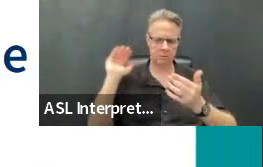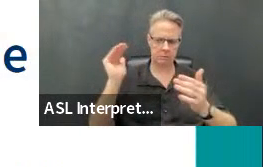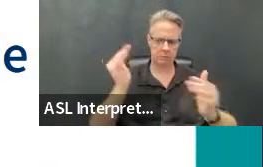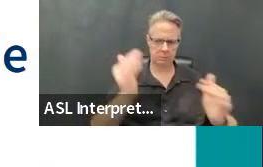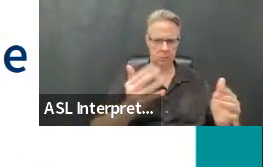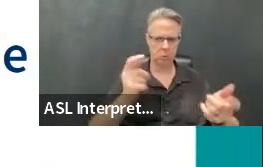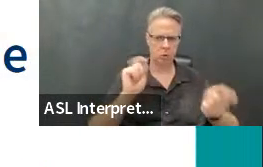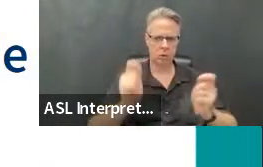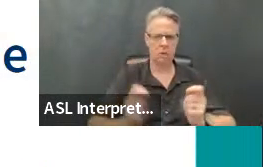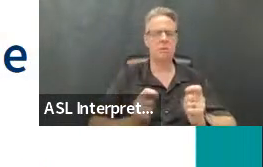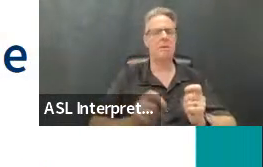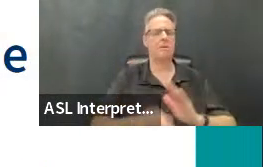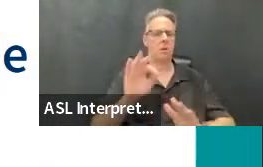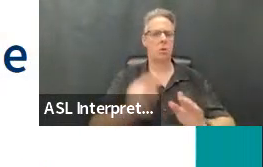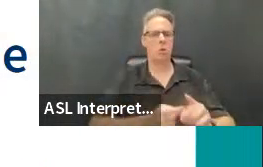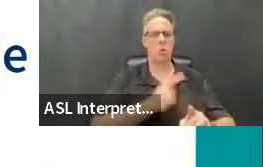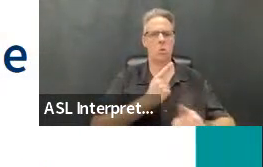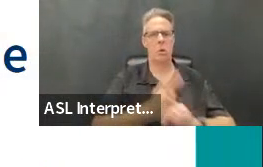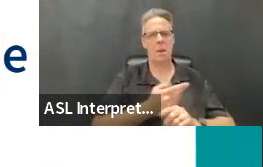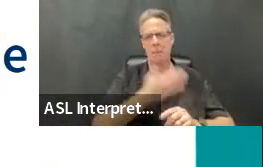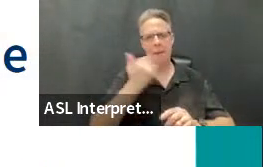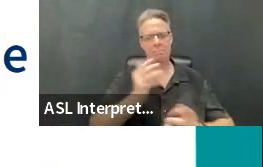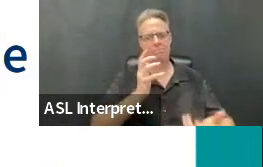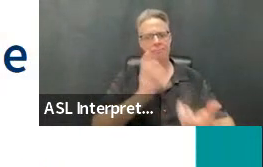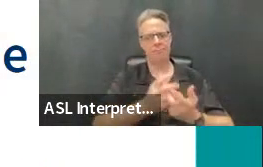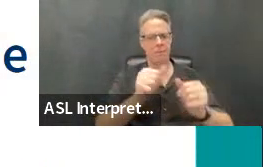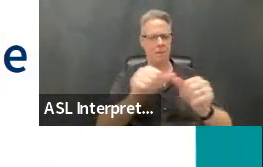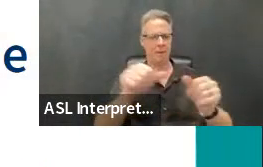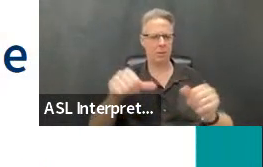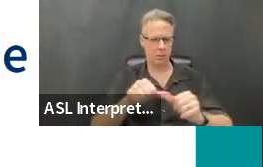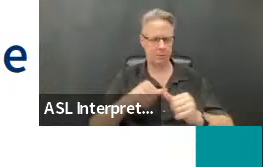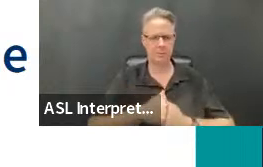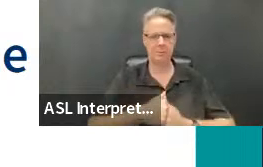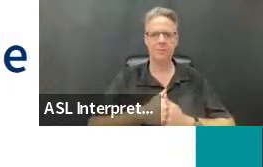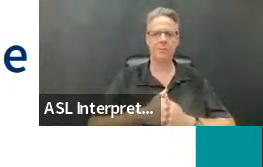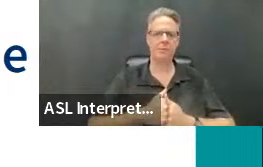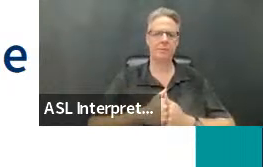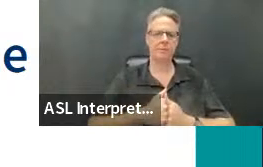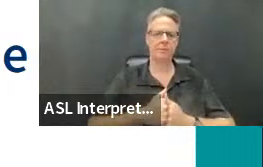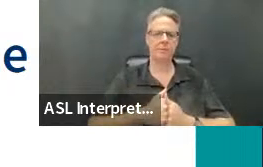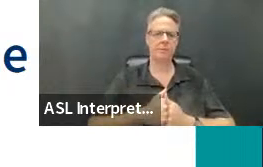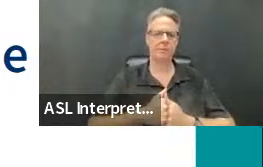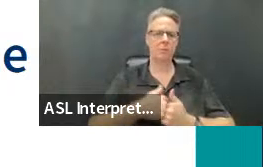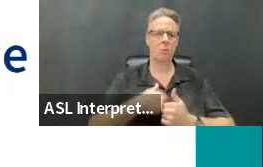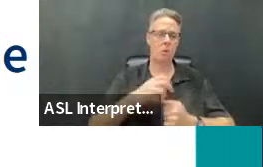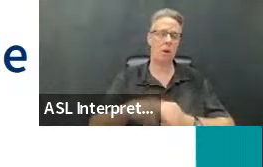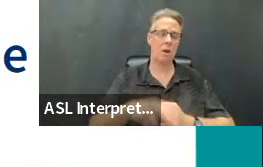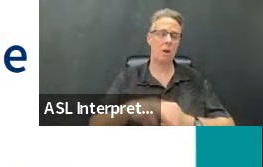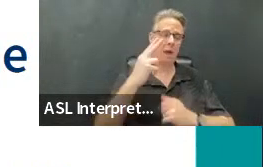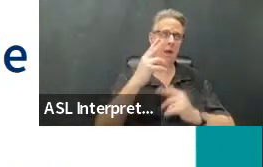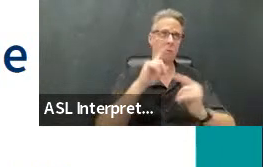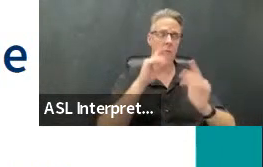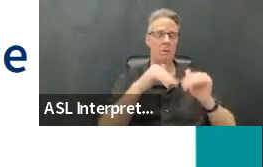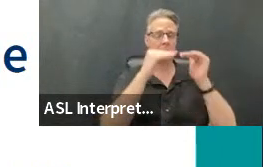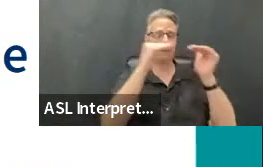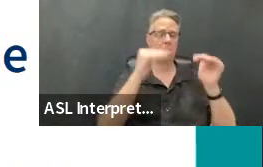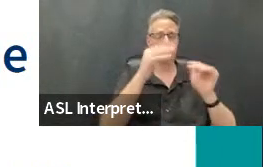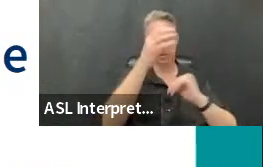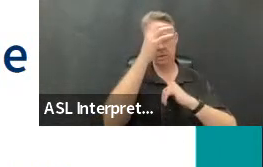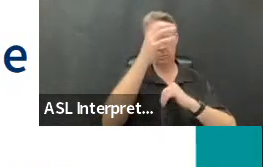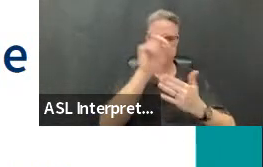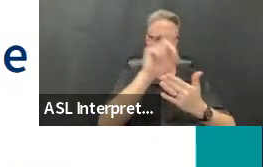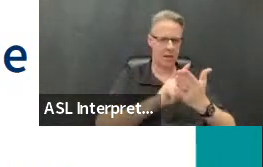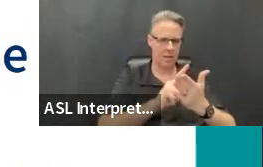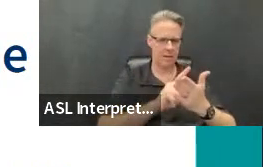right solution for the region. And we've also been able to do some high-level conceptual design so that we can also sort